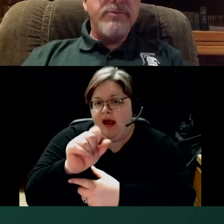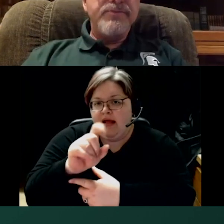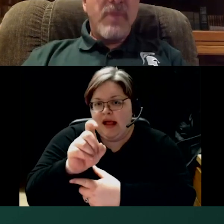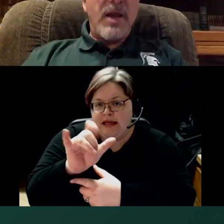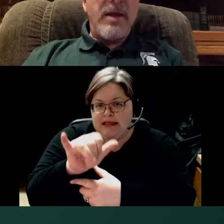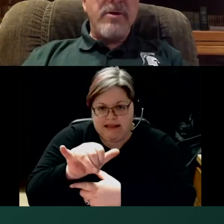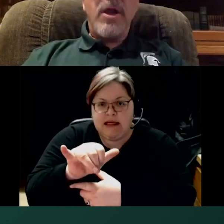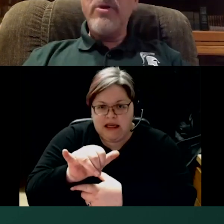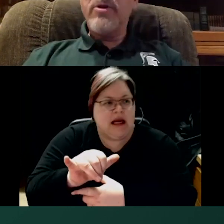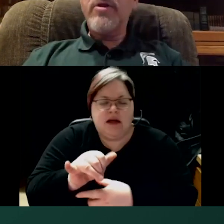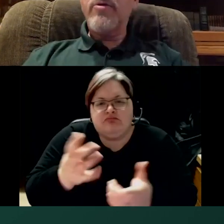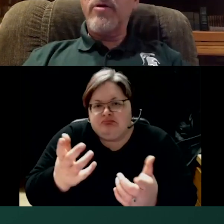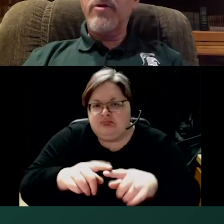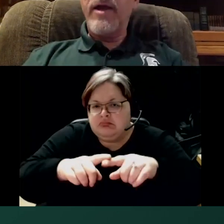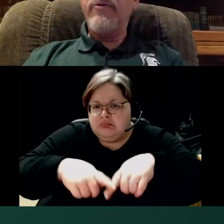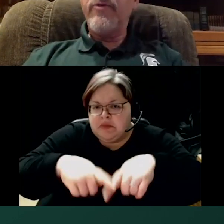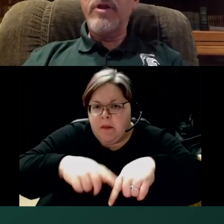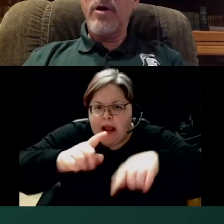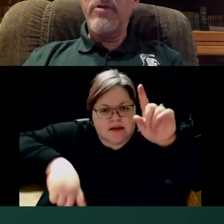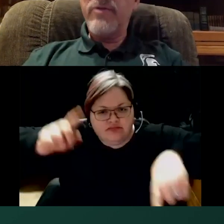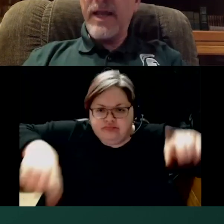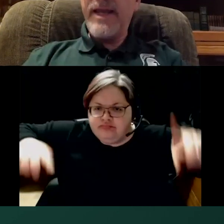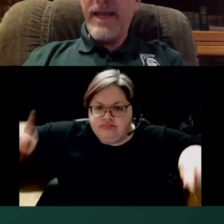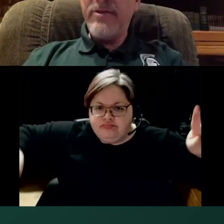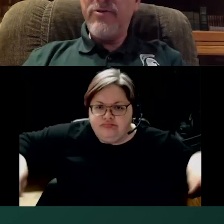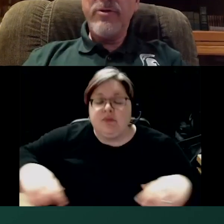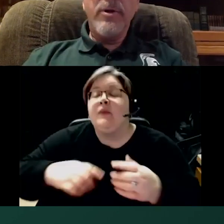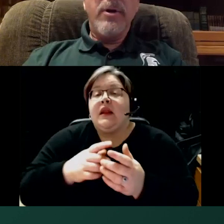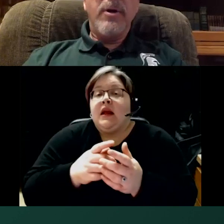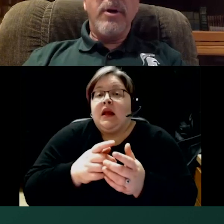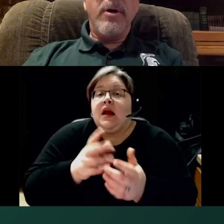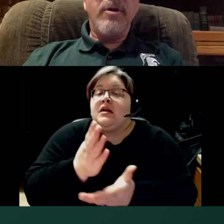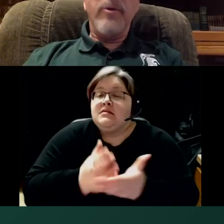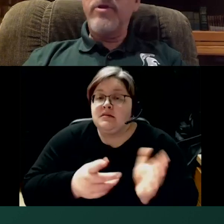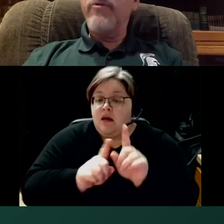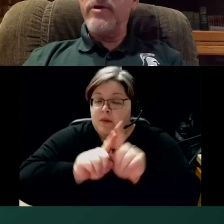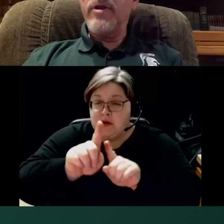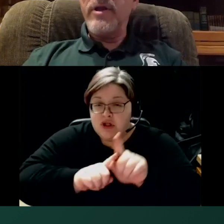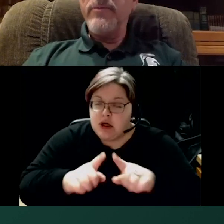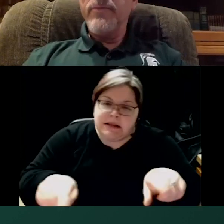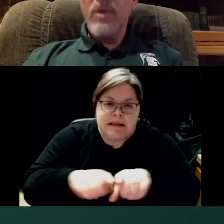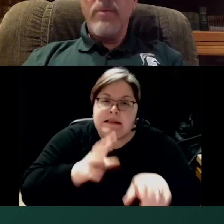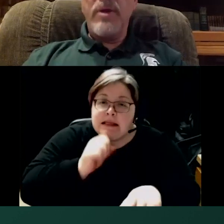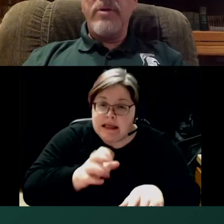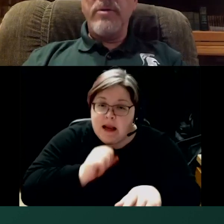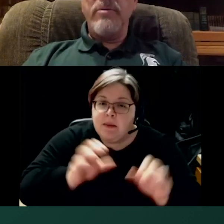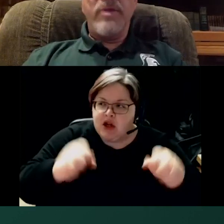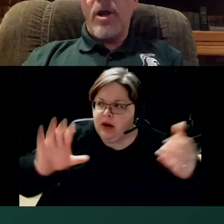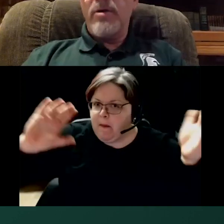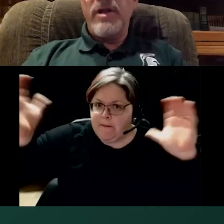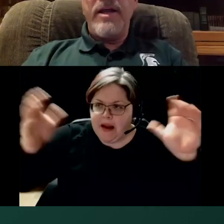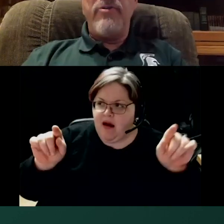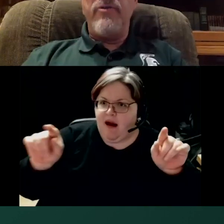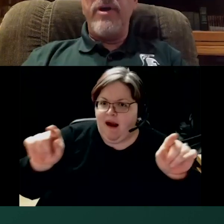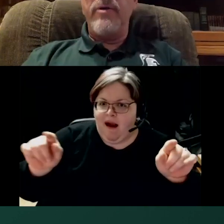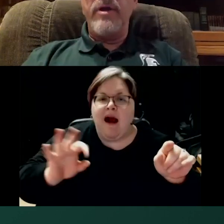old. And globular clusters also have stars of like age. So those are fun to see. But